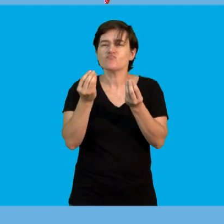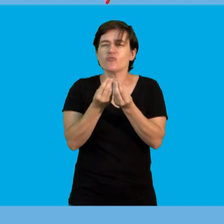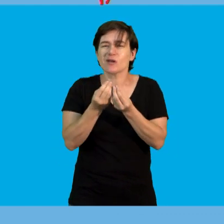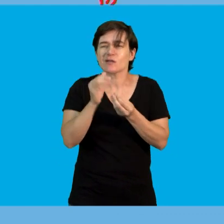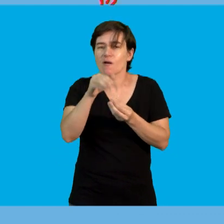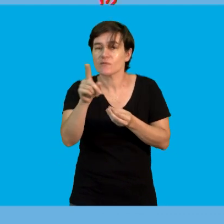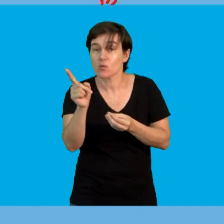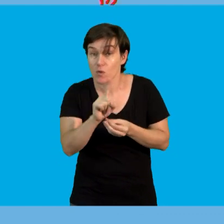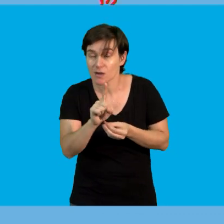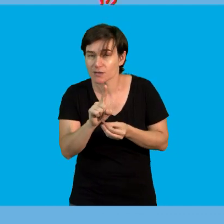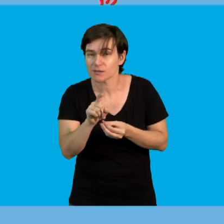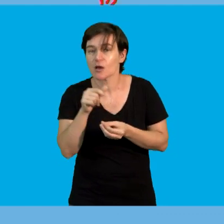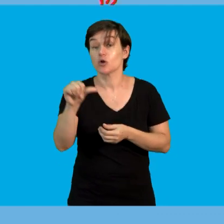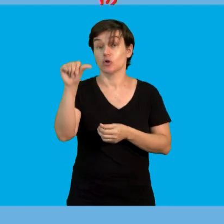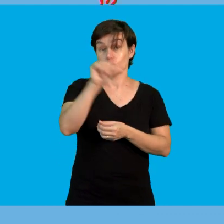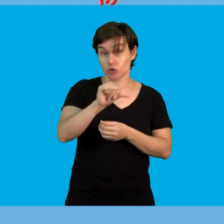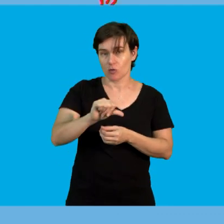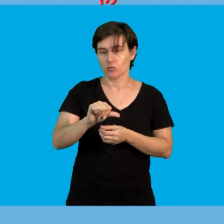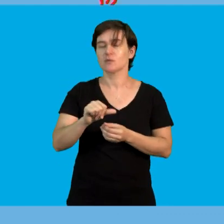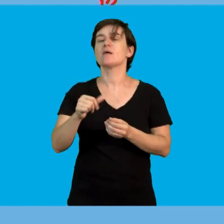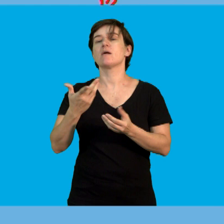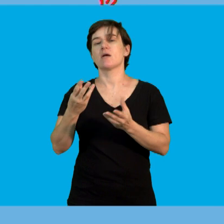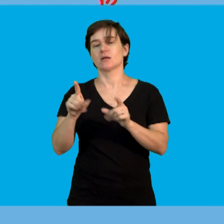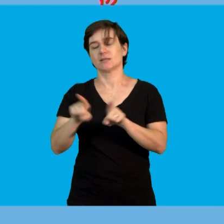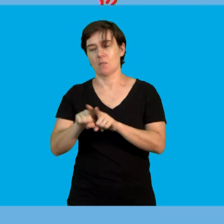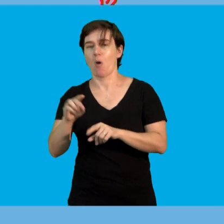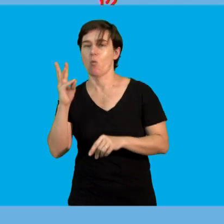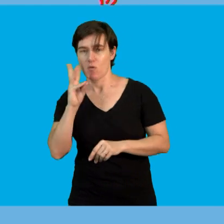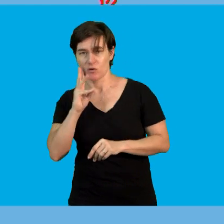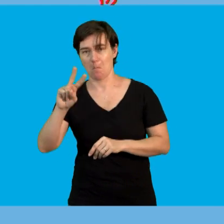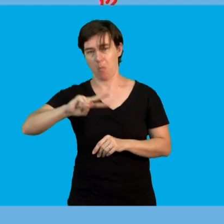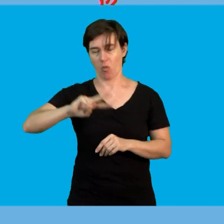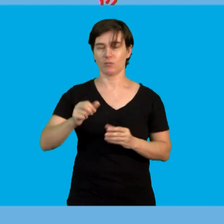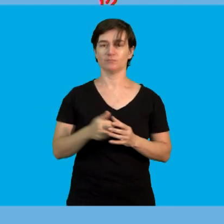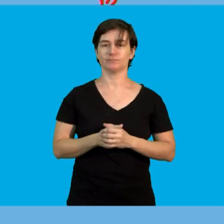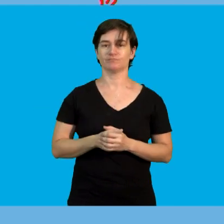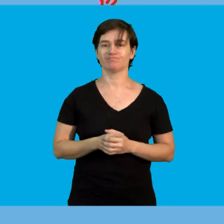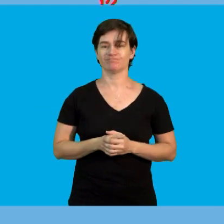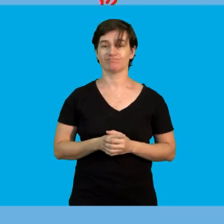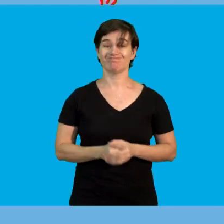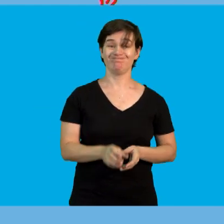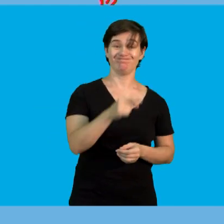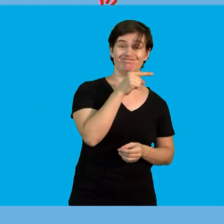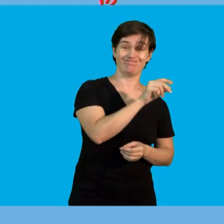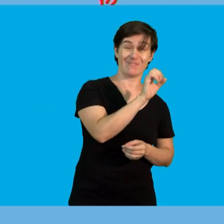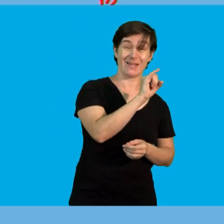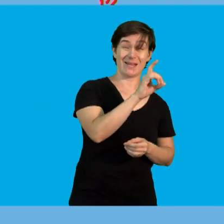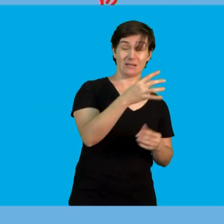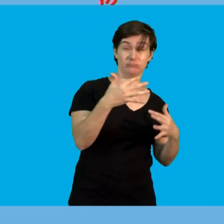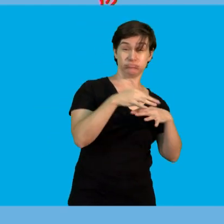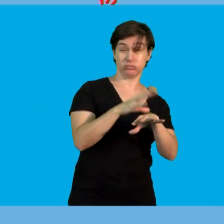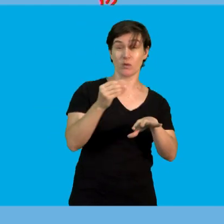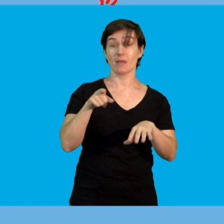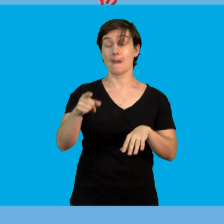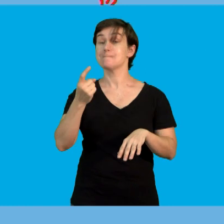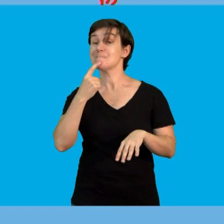the product will always be salt and water. So when sulfuric acid reacts with the metal hydroxide,